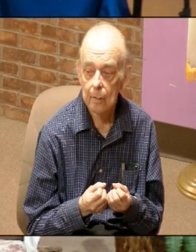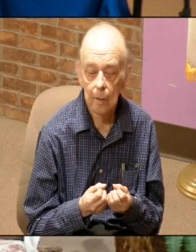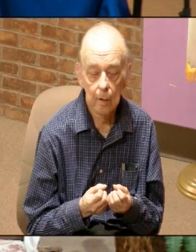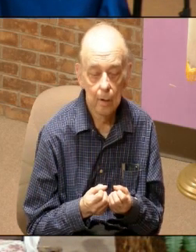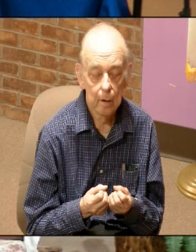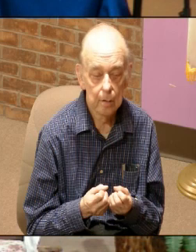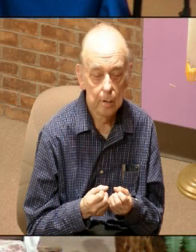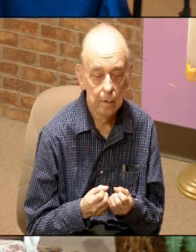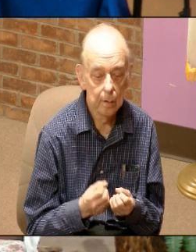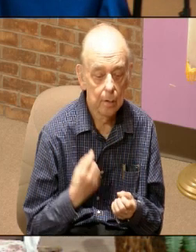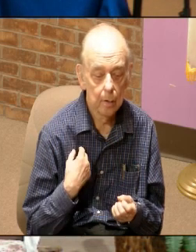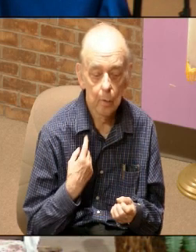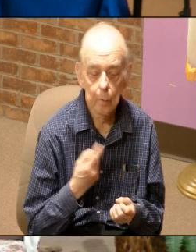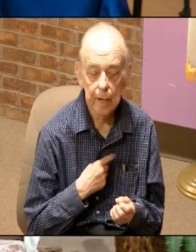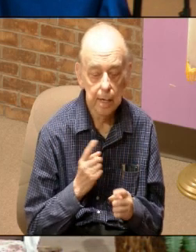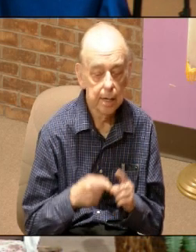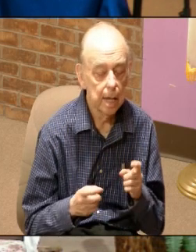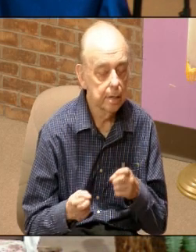are out of our control